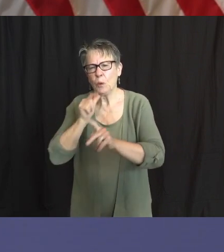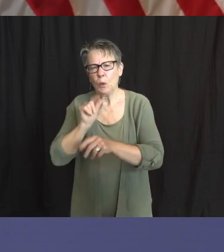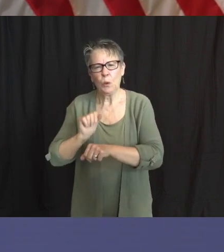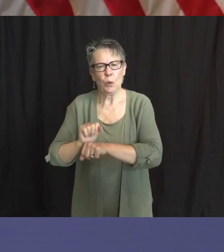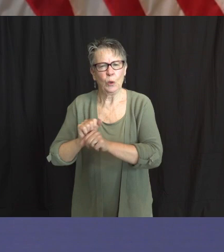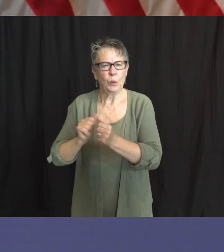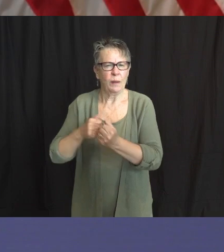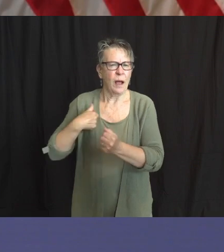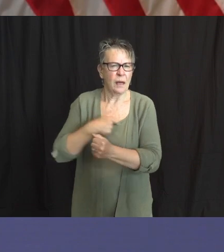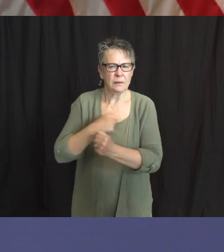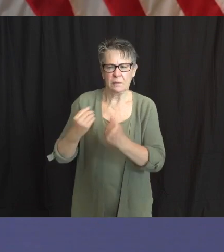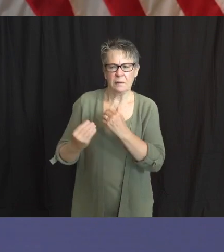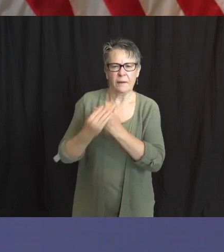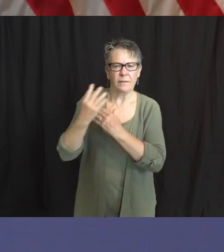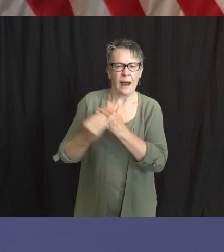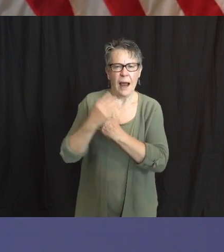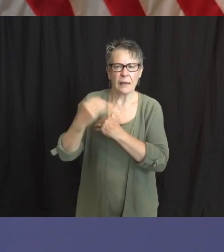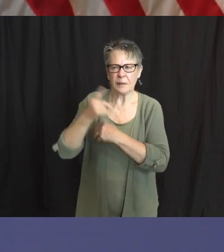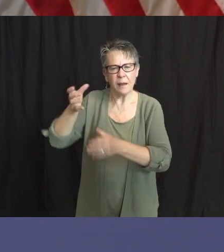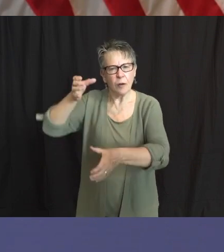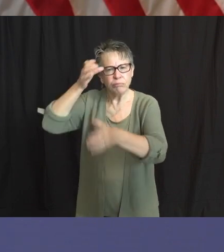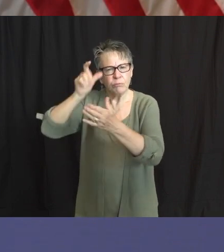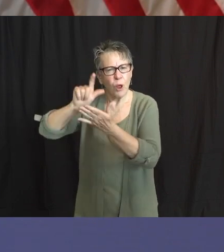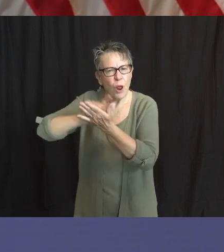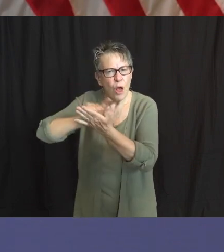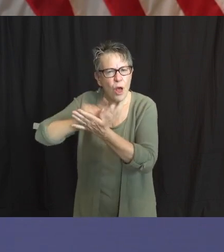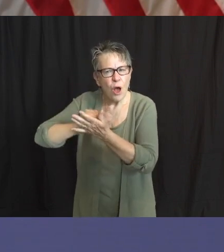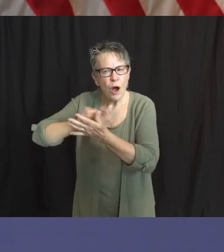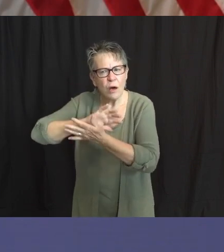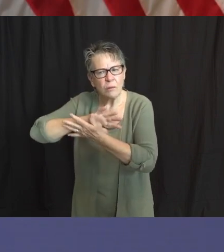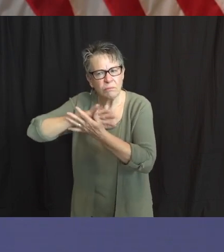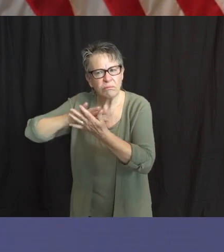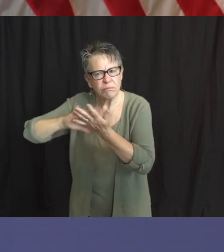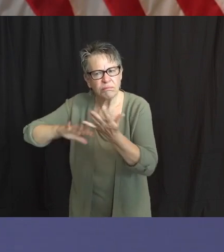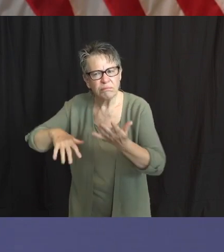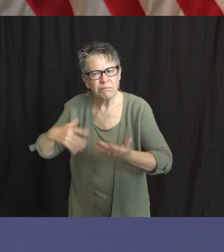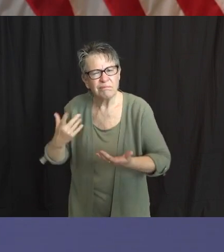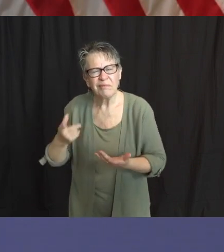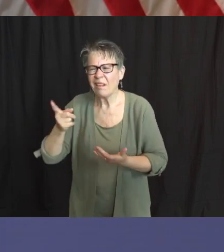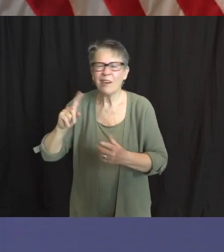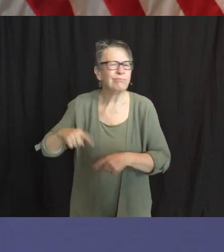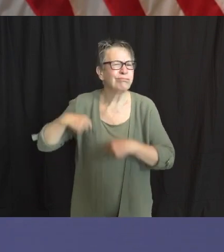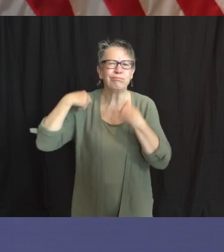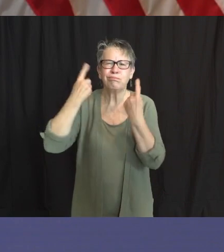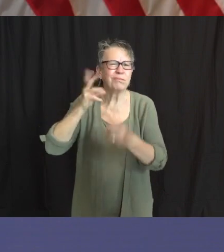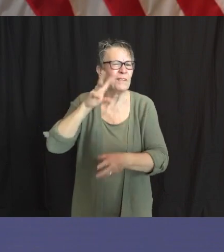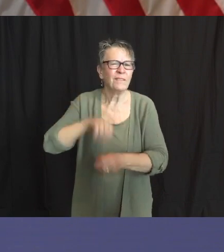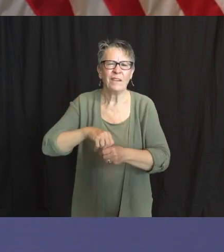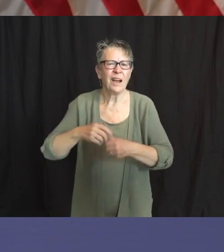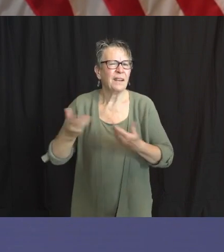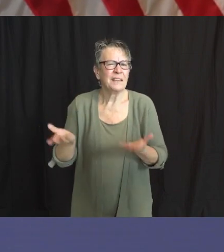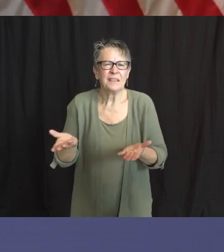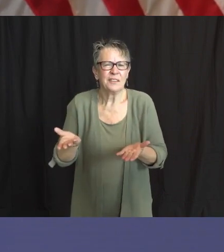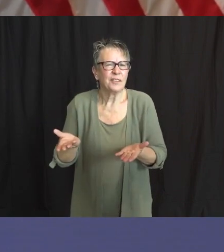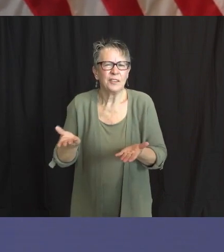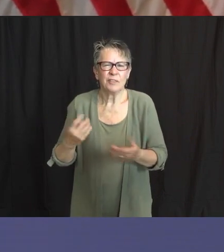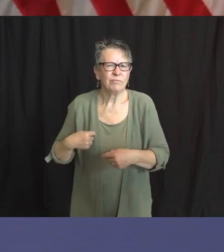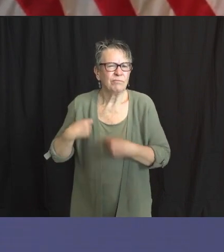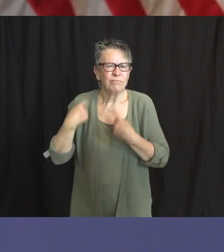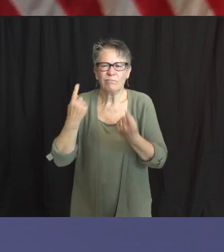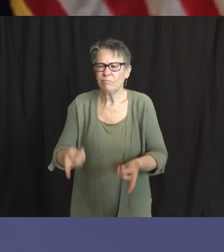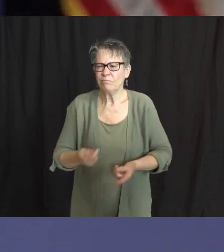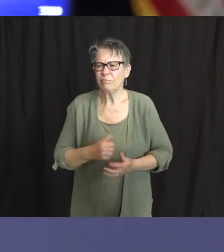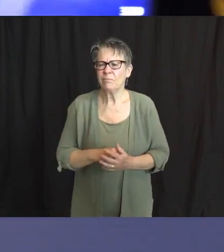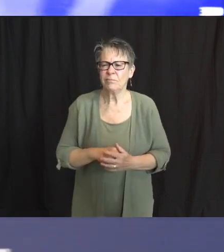just were having an exchange on an unrelated, so before we keep going, we'll go back there. But Judy, can you give us any update on Kawasaki, which we meant to? And we